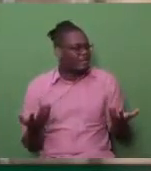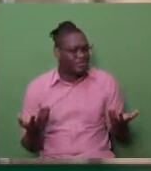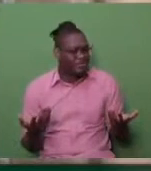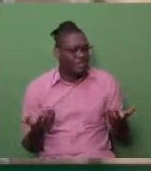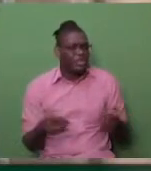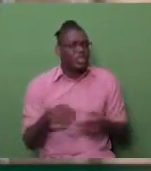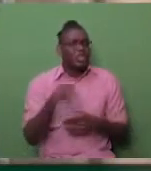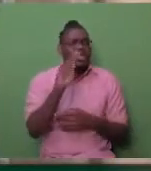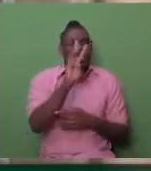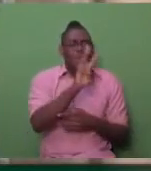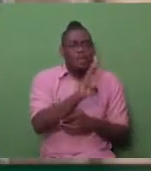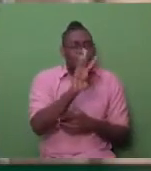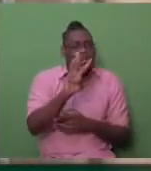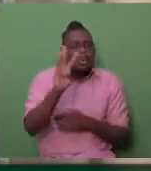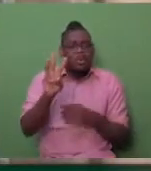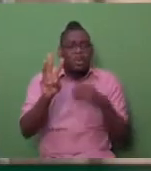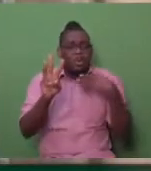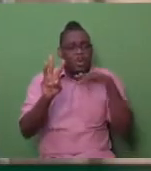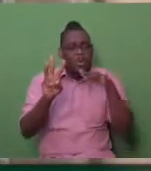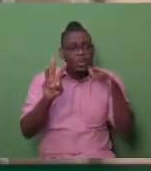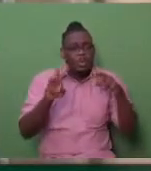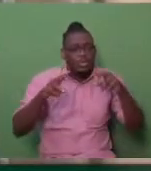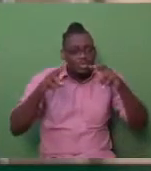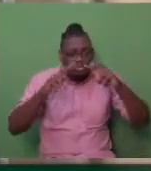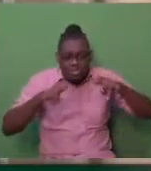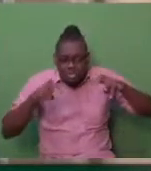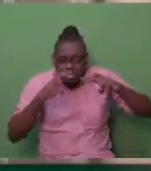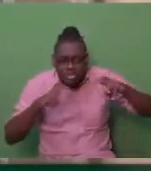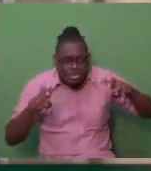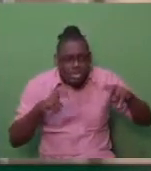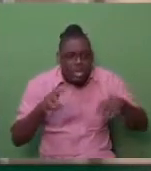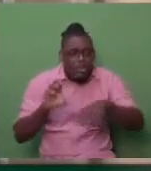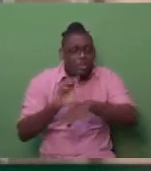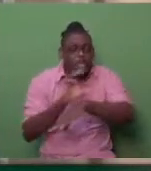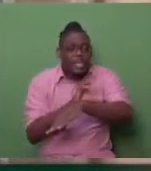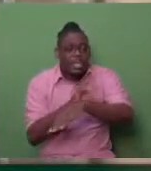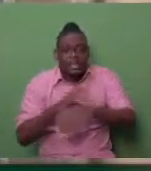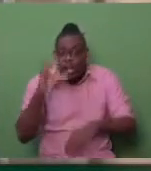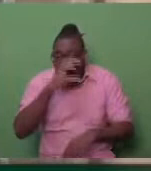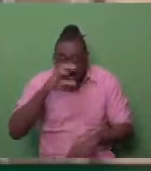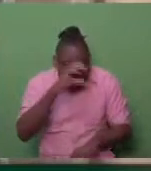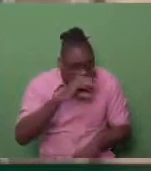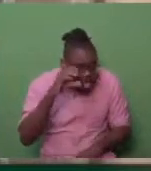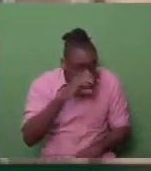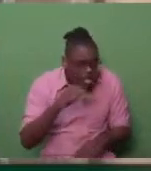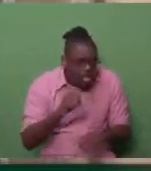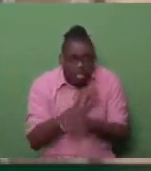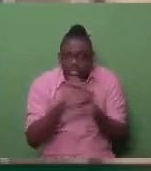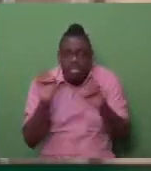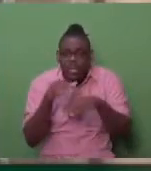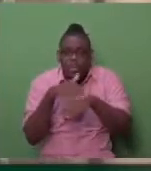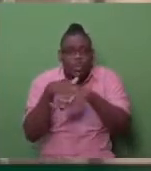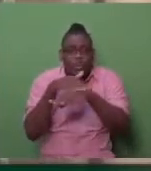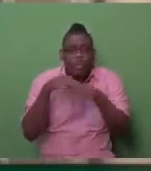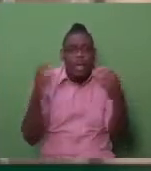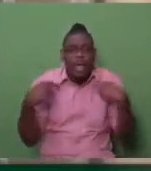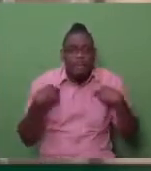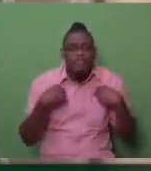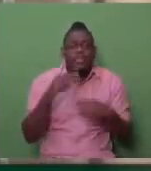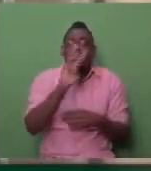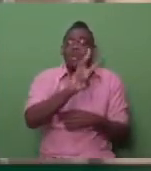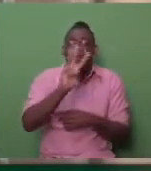They do not have a website. And you in charge of digital, of this